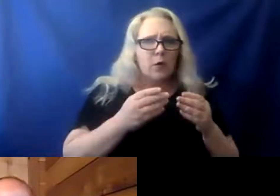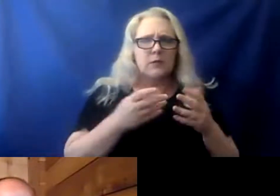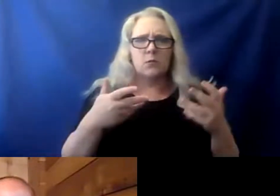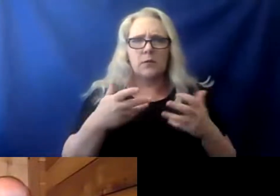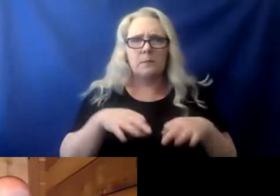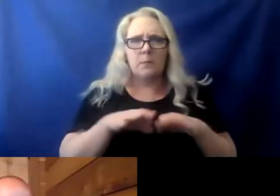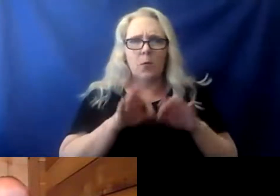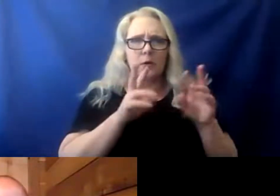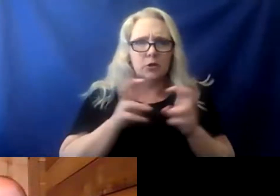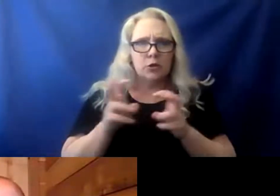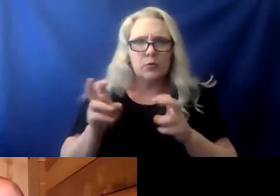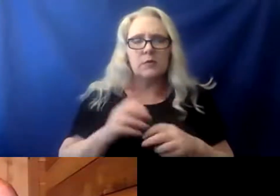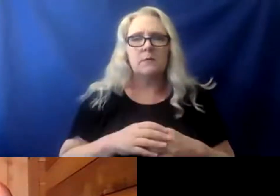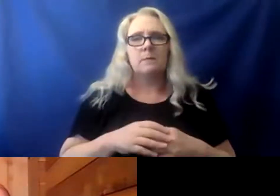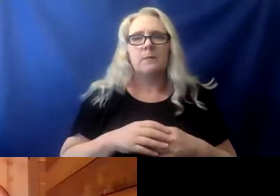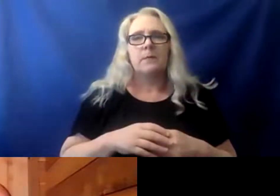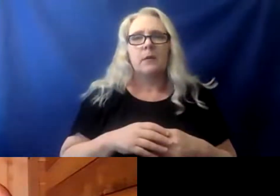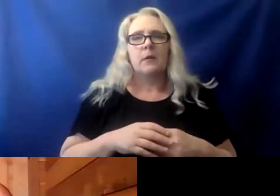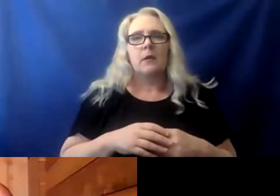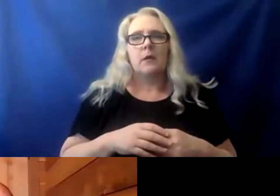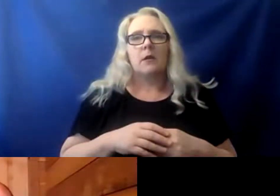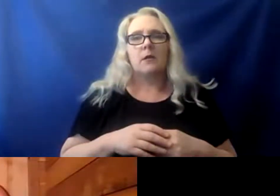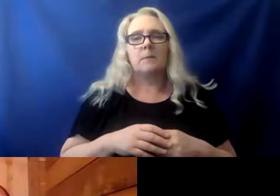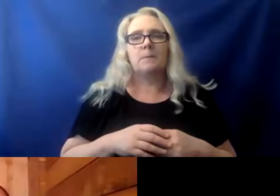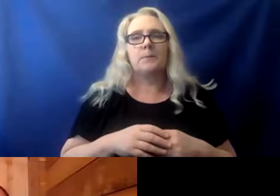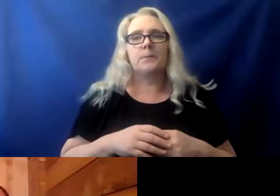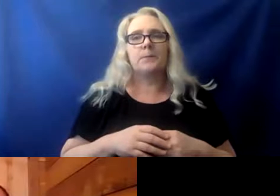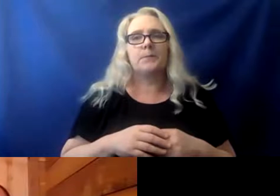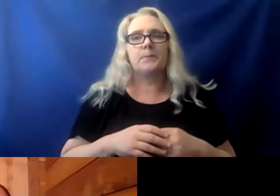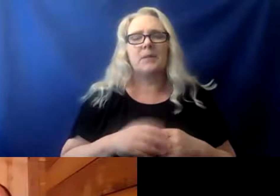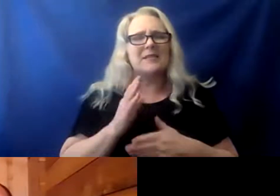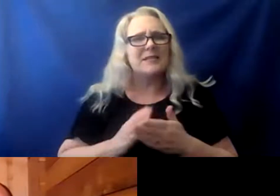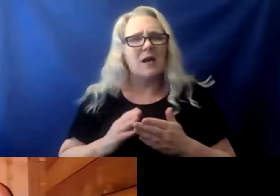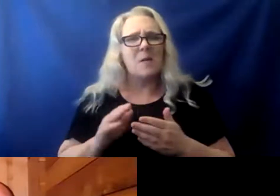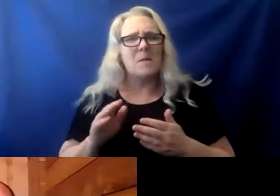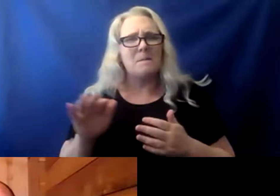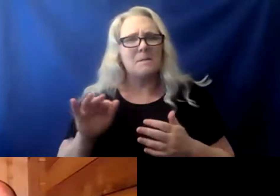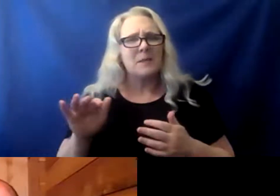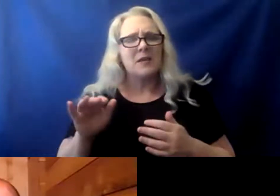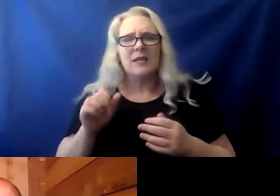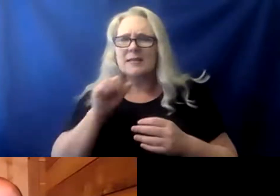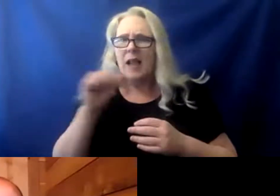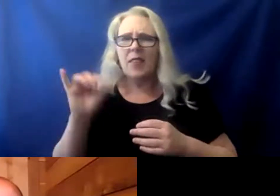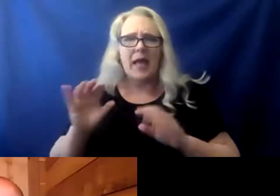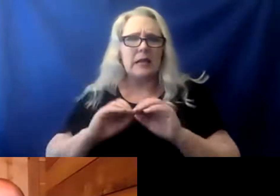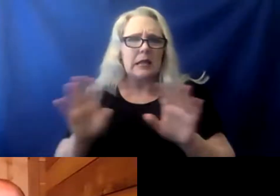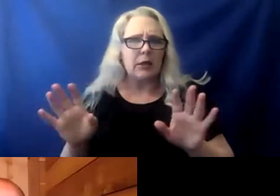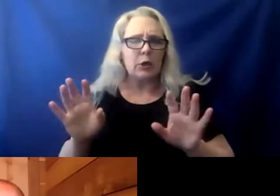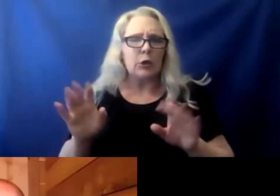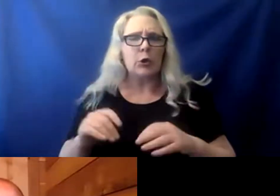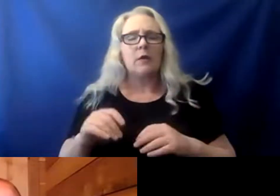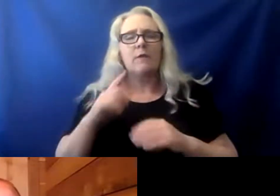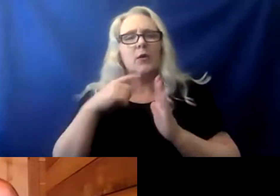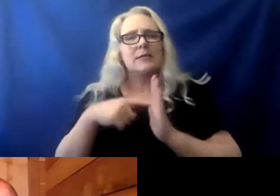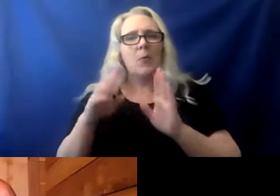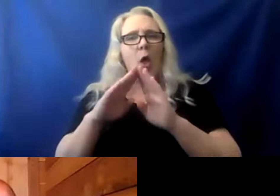understand what the pace of progress can be. There's a couple spaces where that isn't as clear, I think, to the community from what we've heard. Housing is